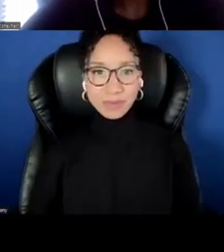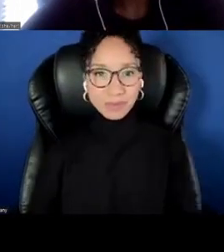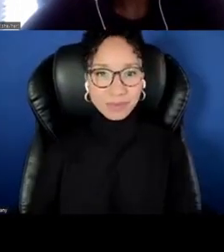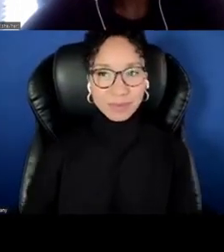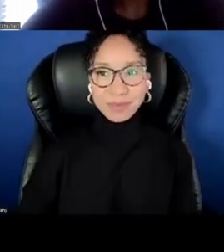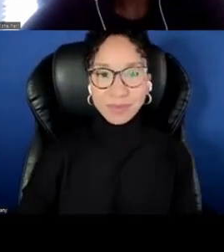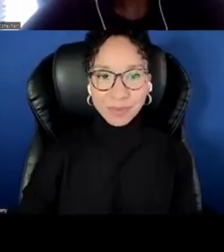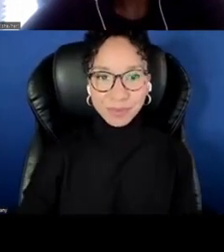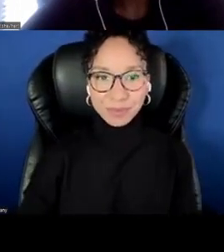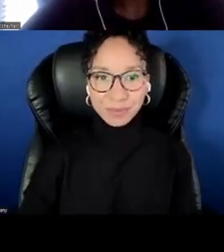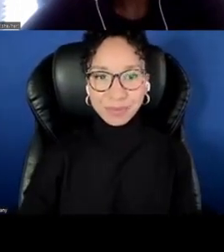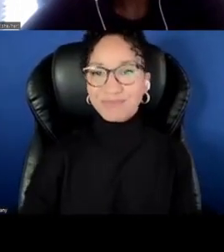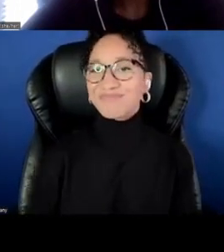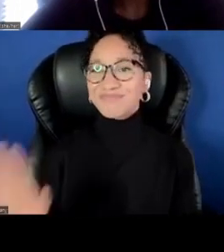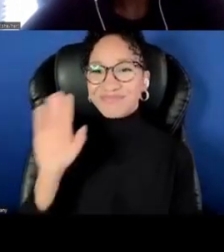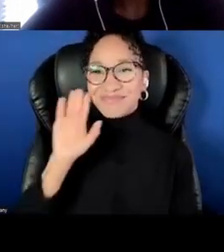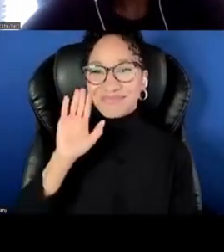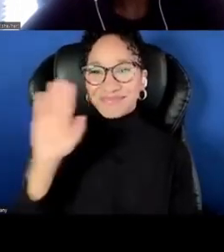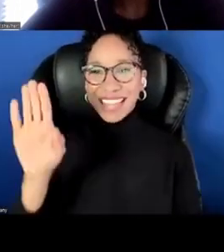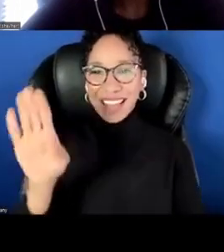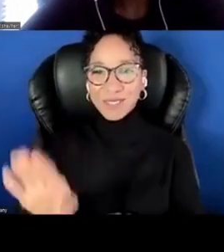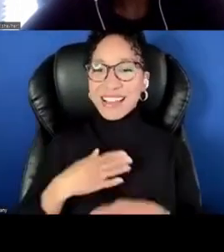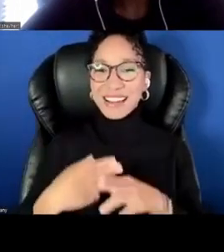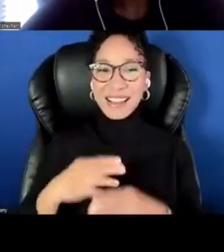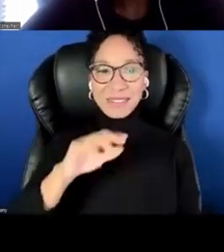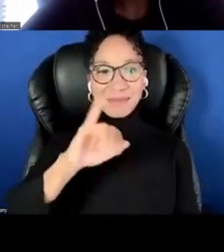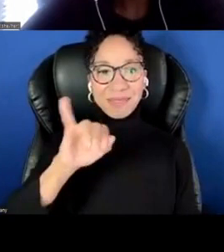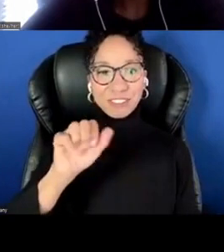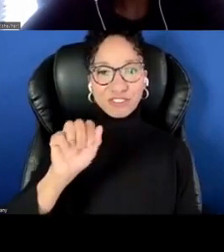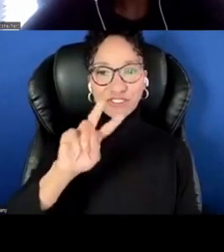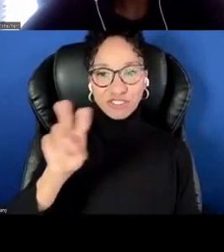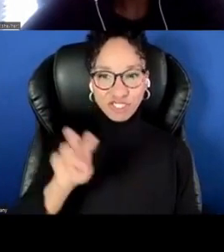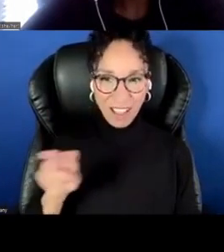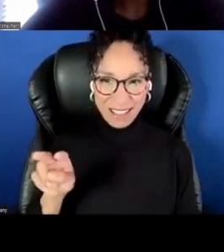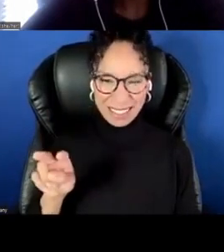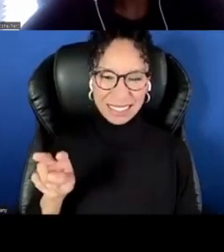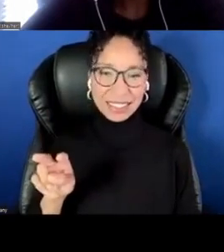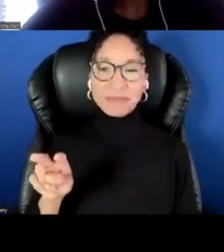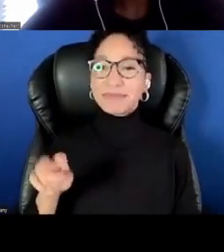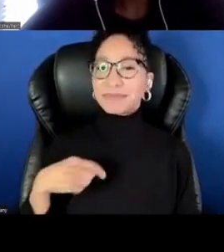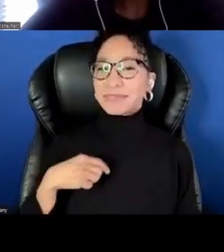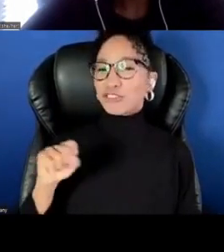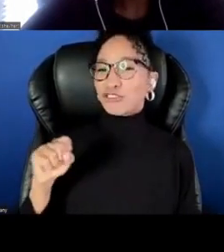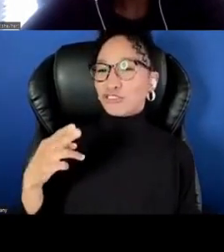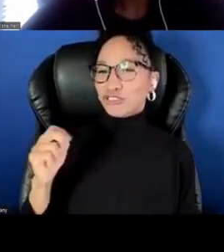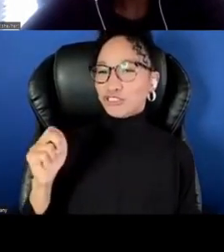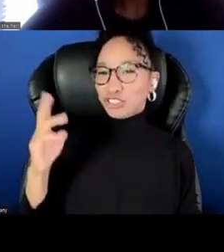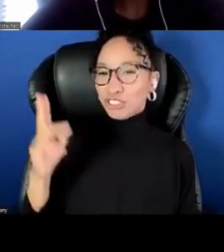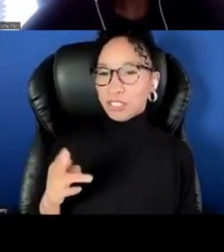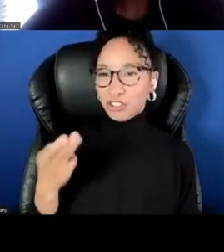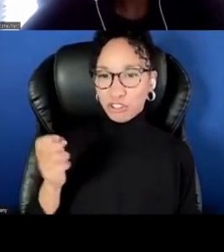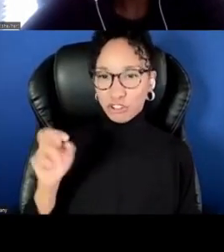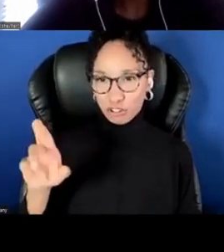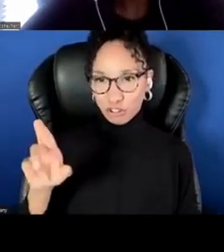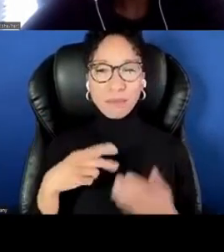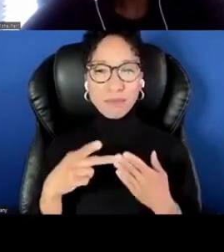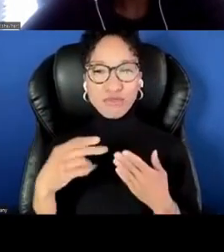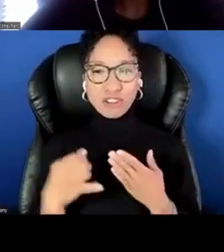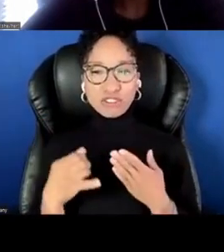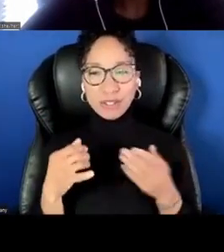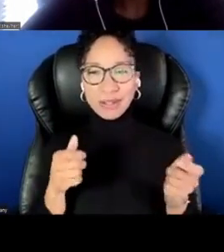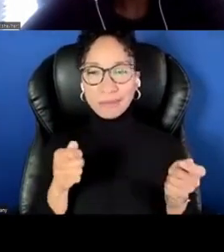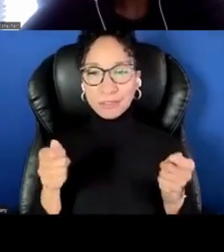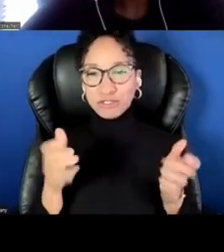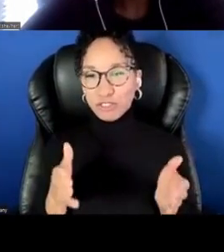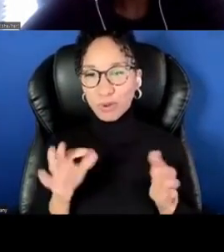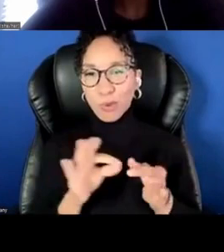Great. Good afternoon, everyone. My name is Jasmine. I go by Jazz, pronouns she, her, and I'm the project and administrative